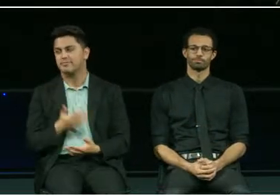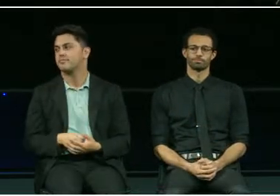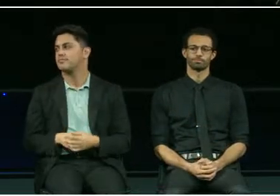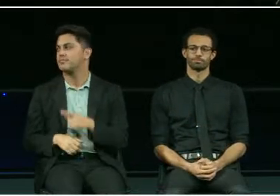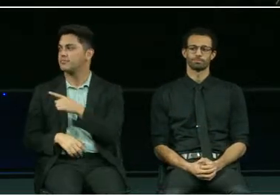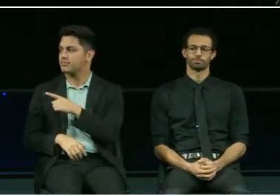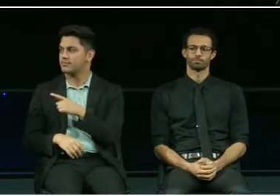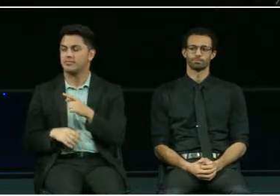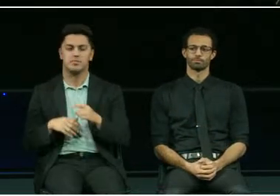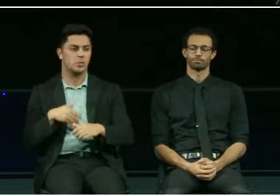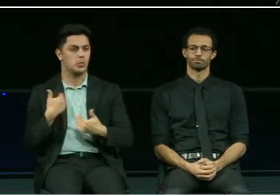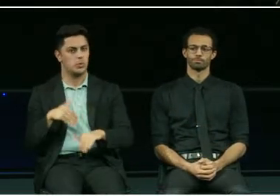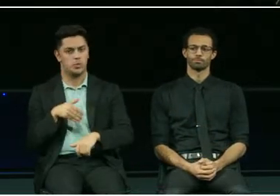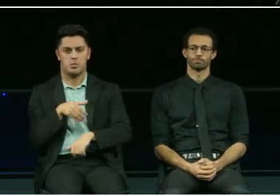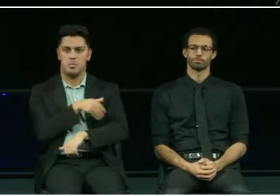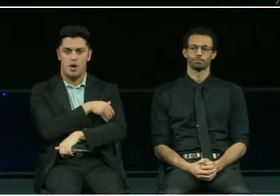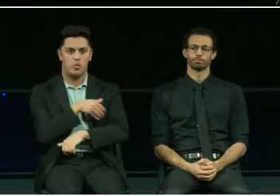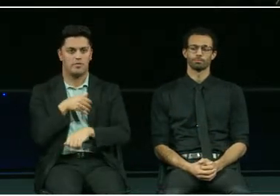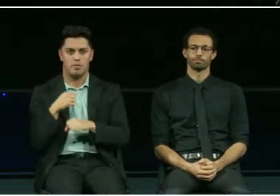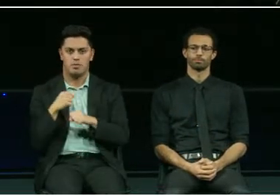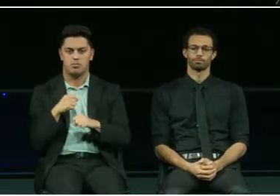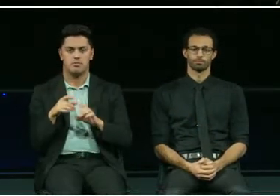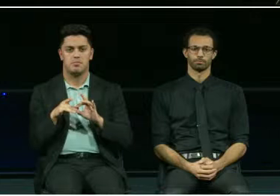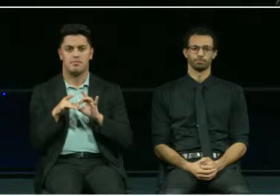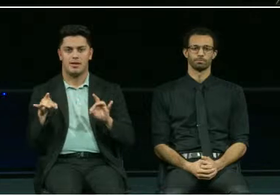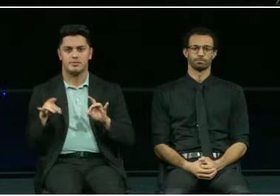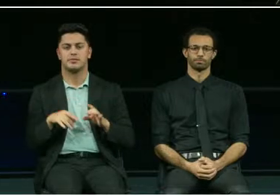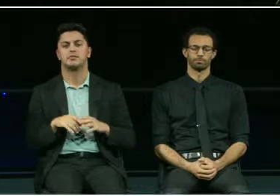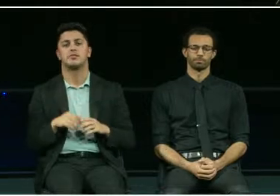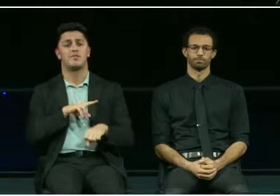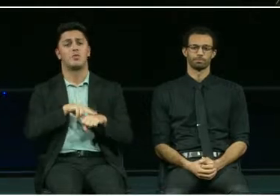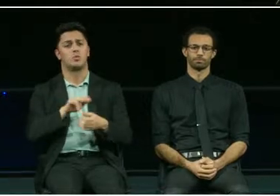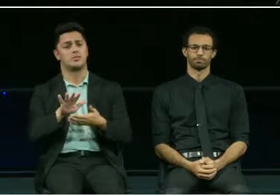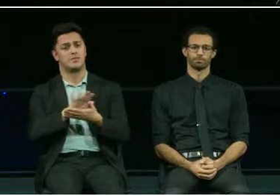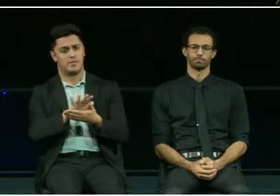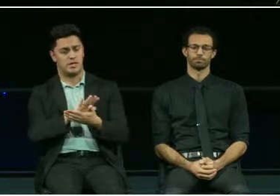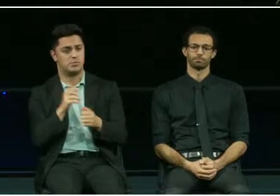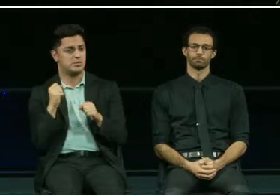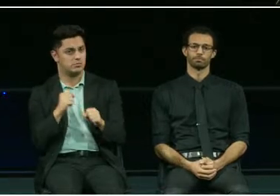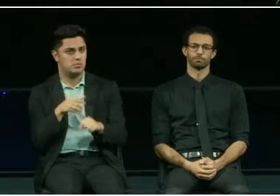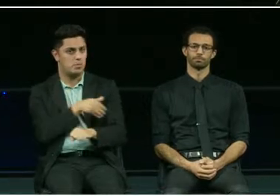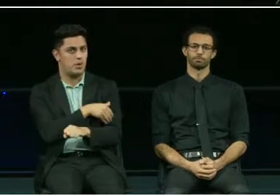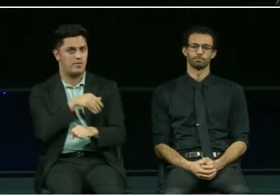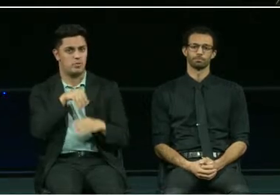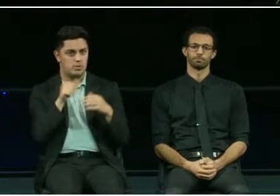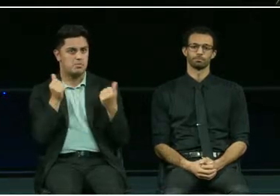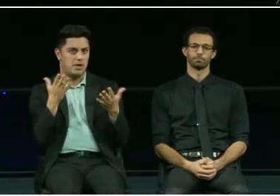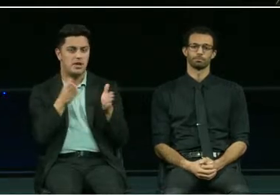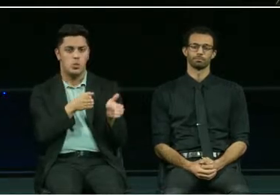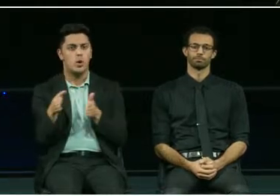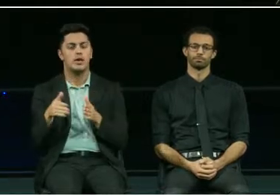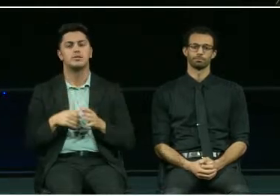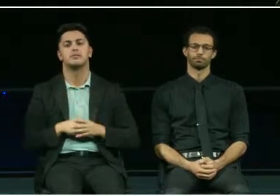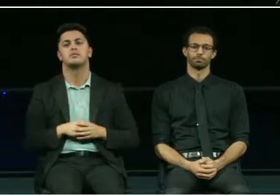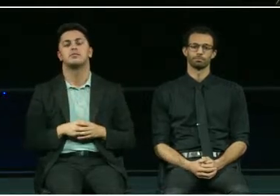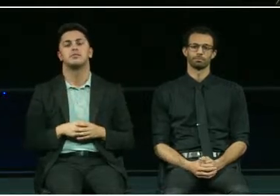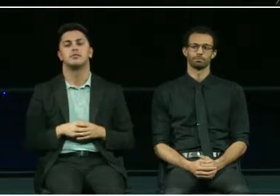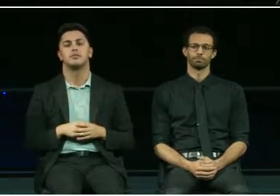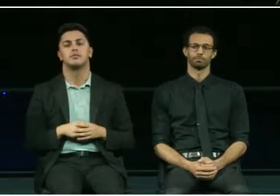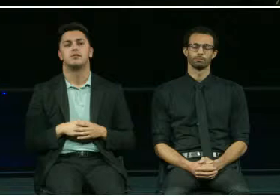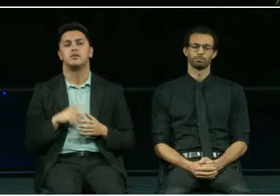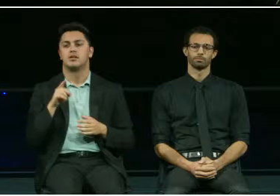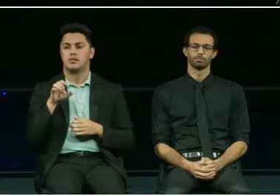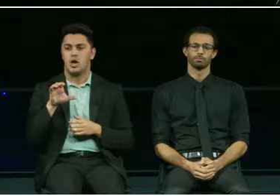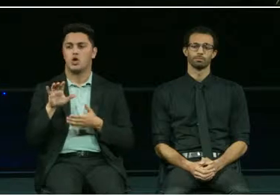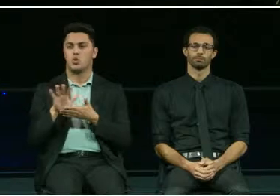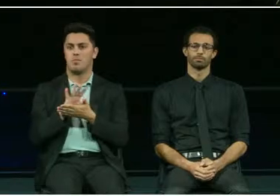it's such a powerful message, and of course film is powerful in so many ways. Narrative films, certainly, but